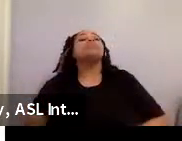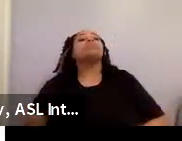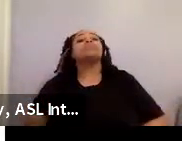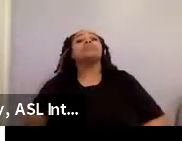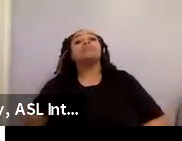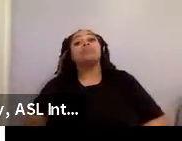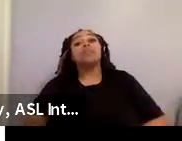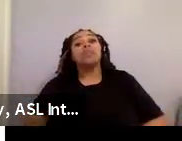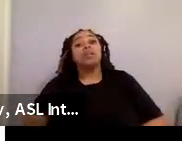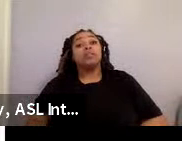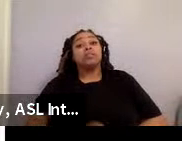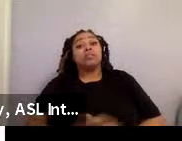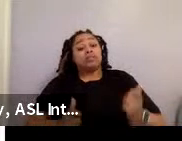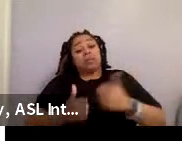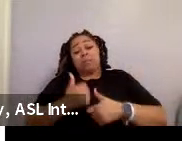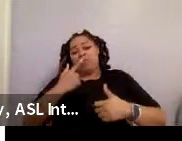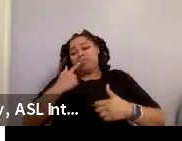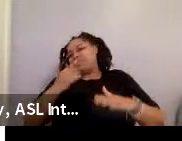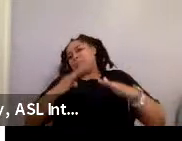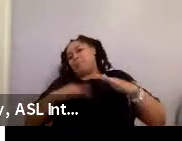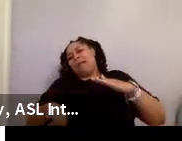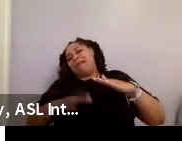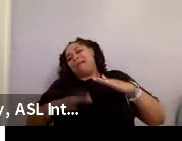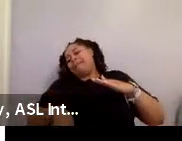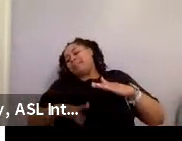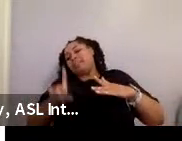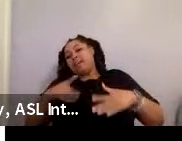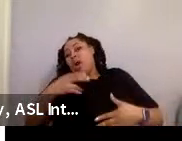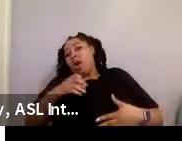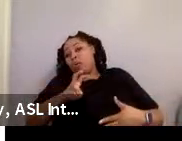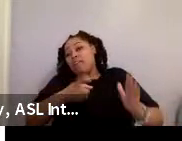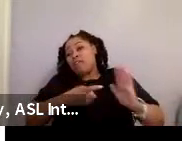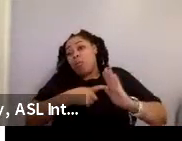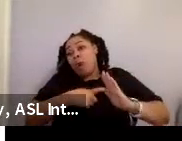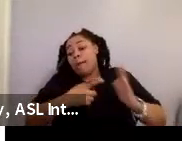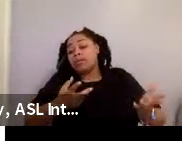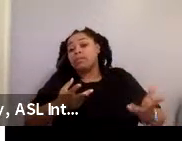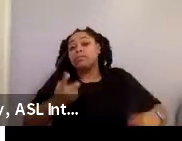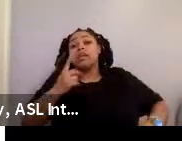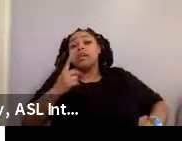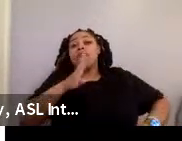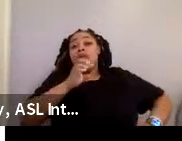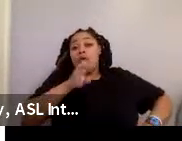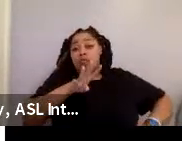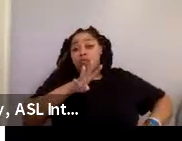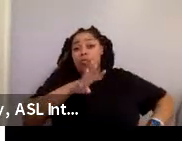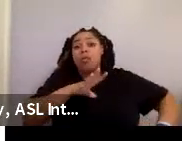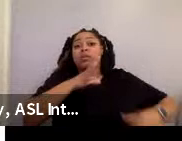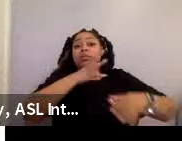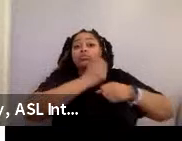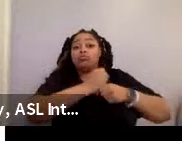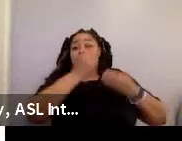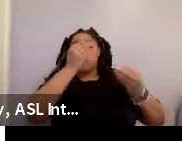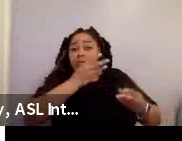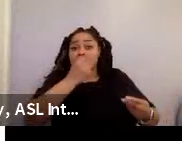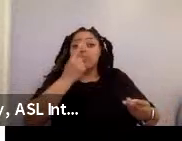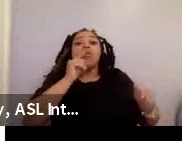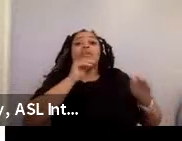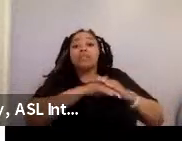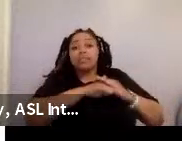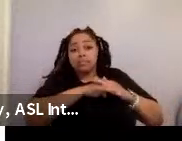The most basic of the hardware requirements are 404, preserved info for